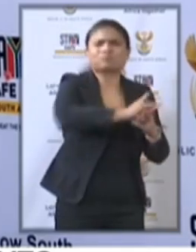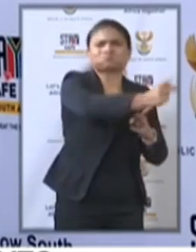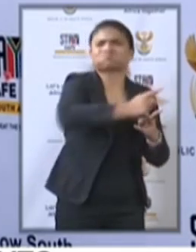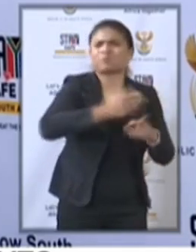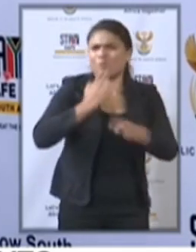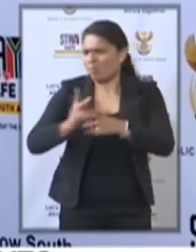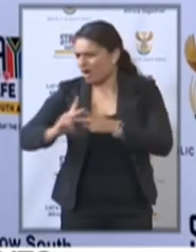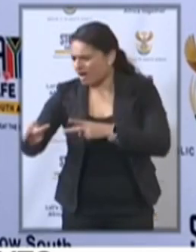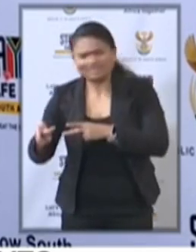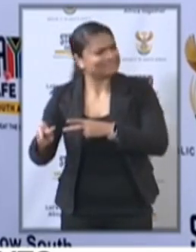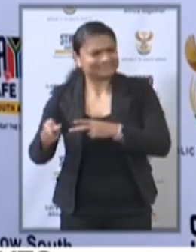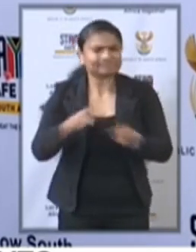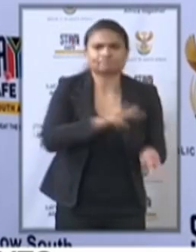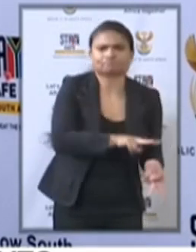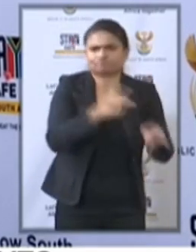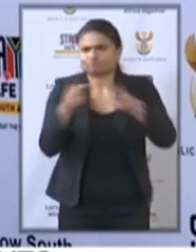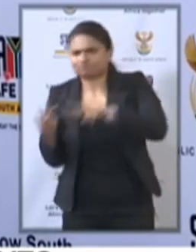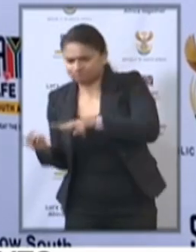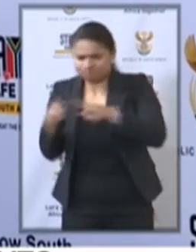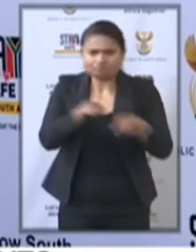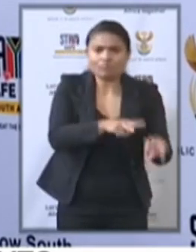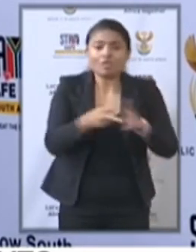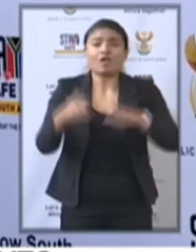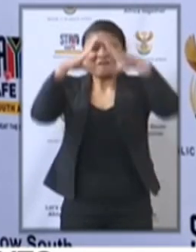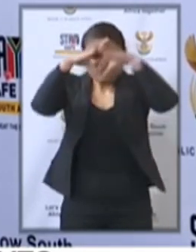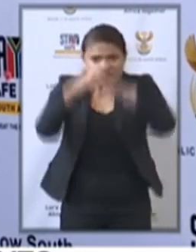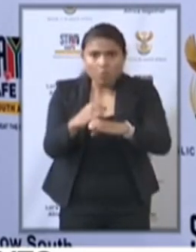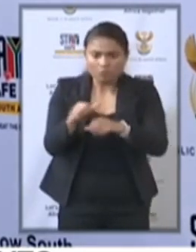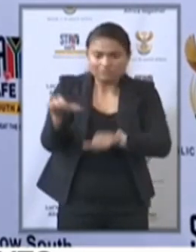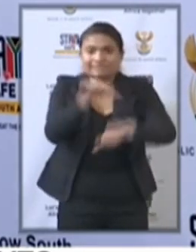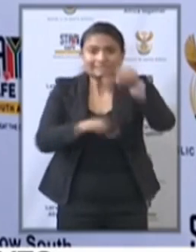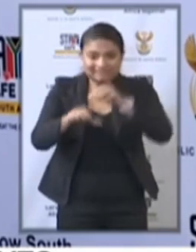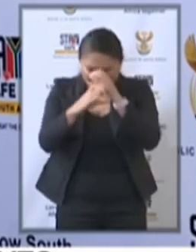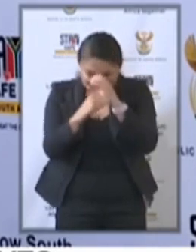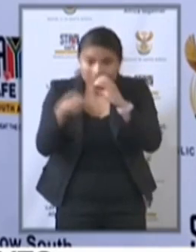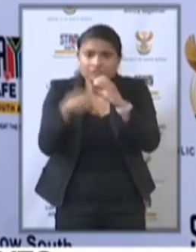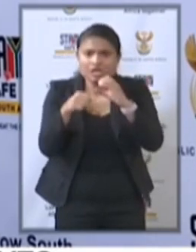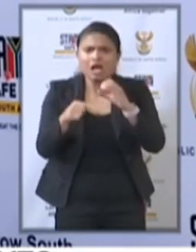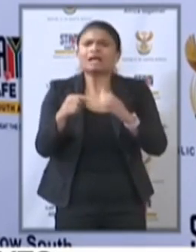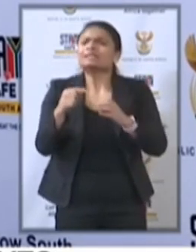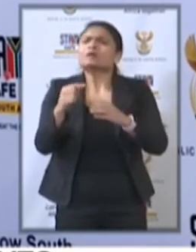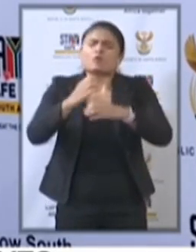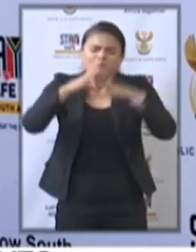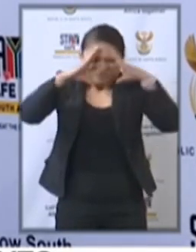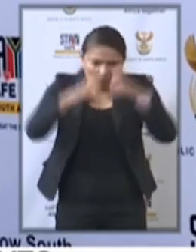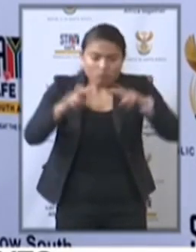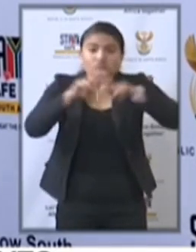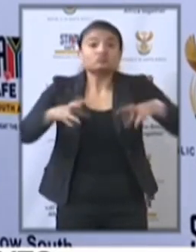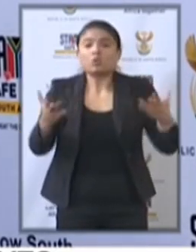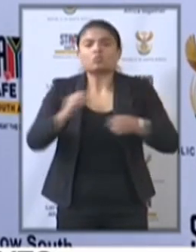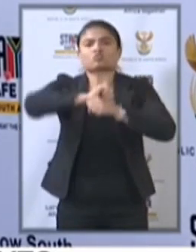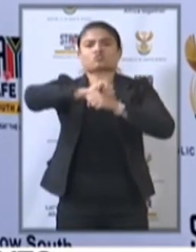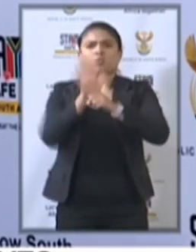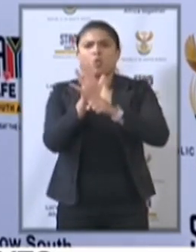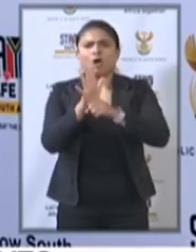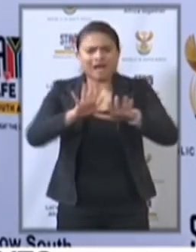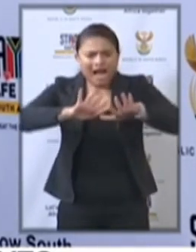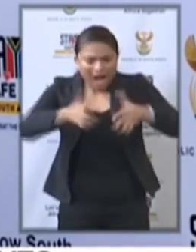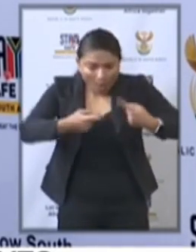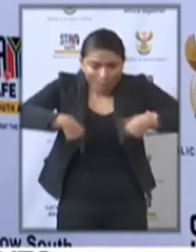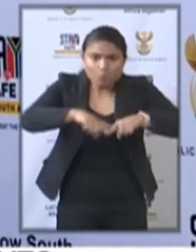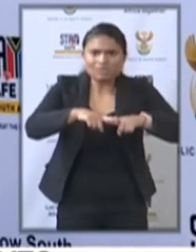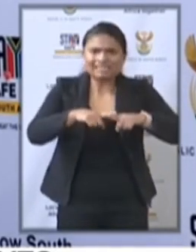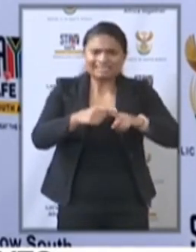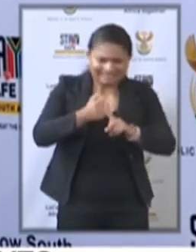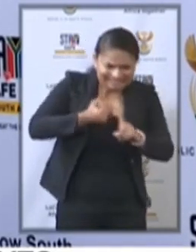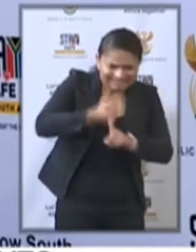been supported to refocus on work to support the fight against COVID-19. And